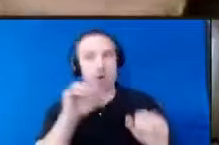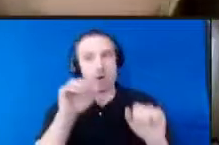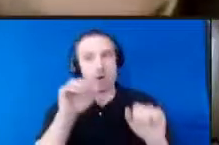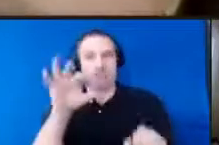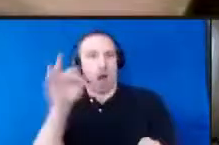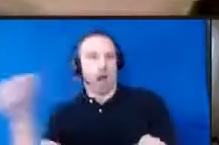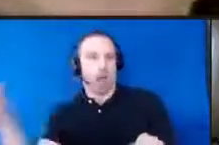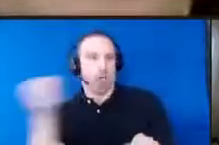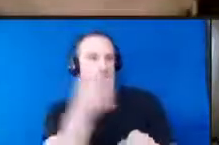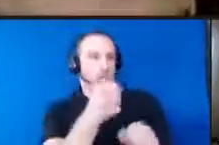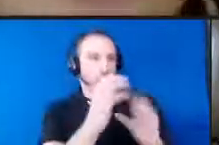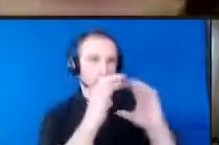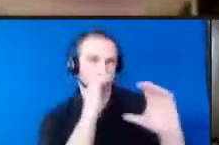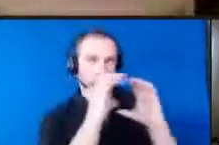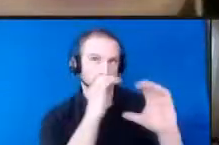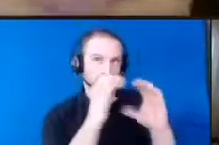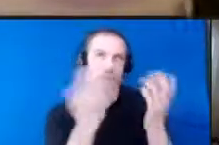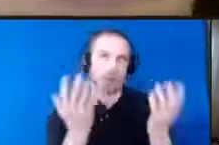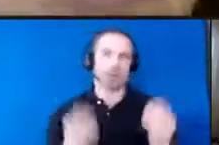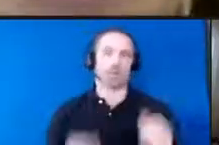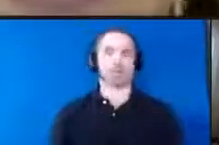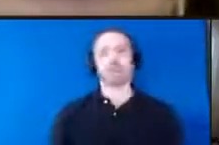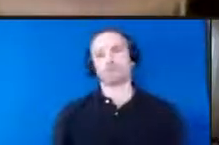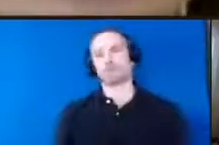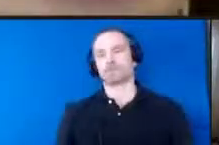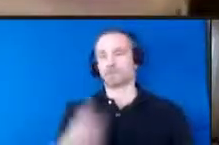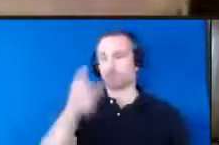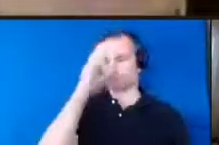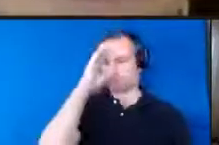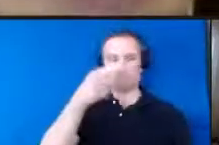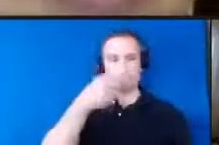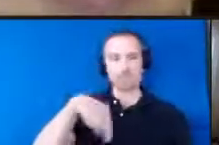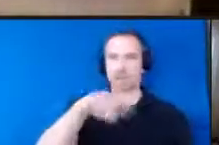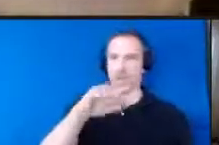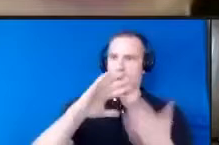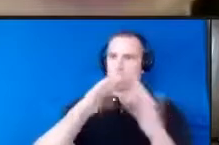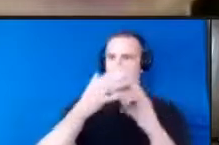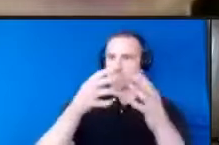Okay, and then you know that as a community, we have